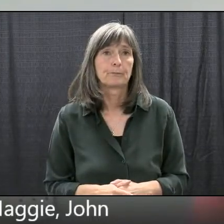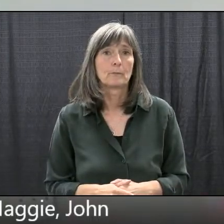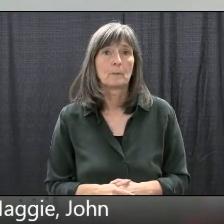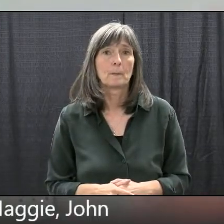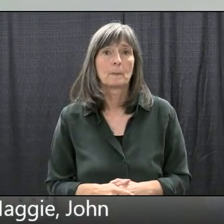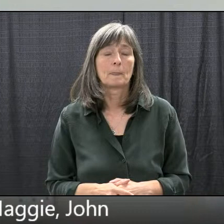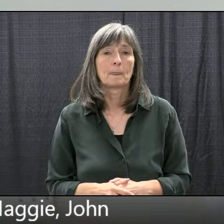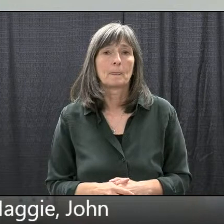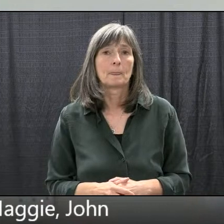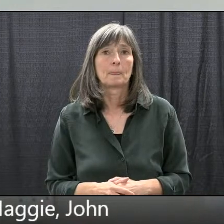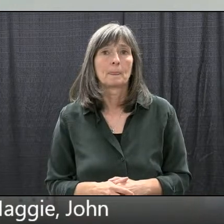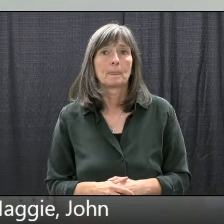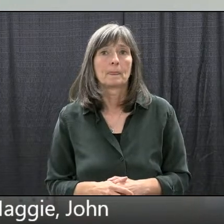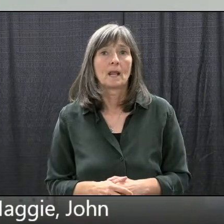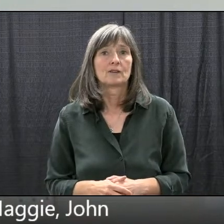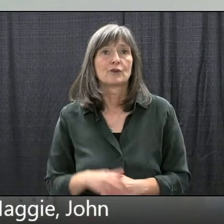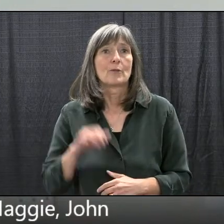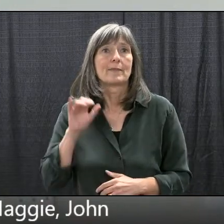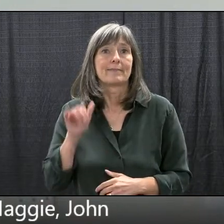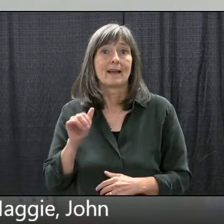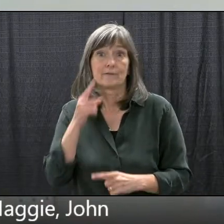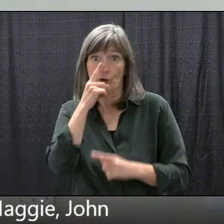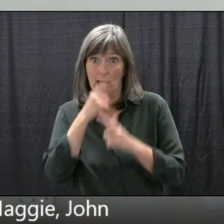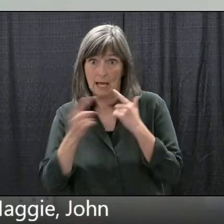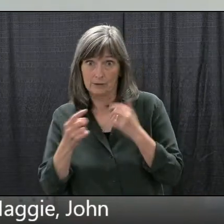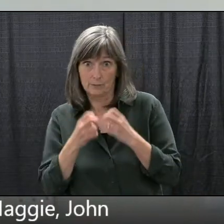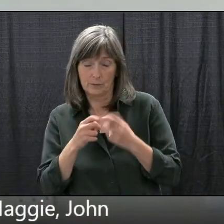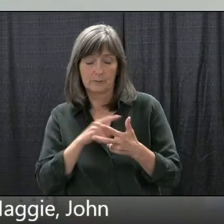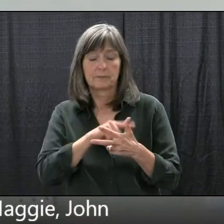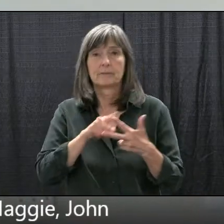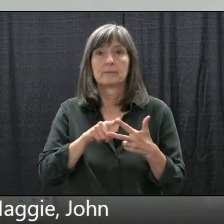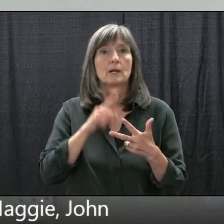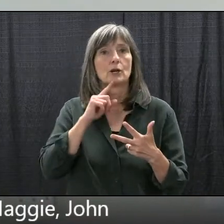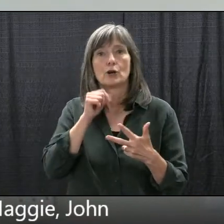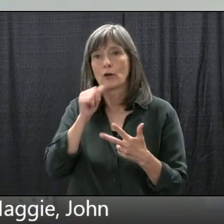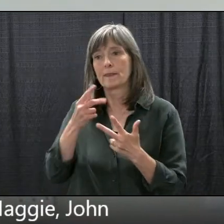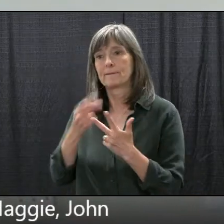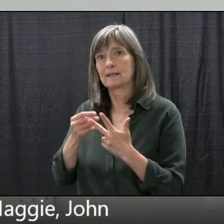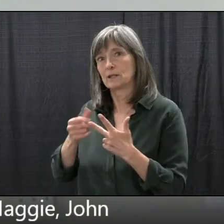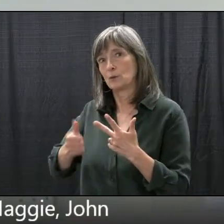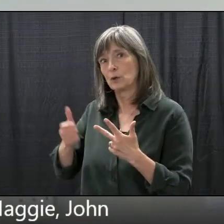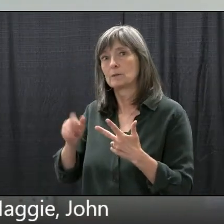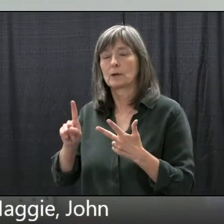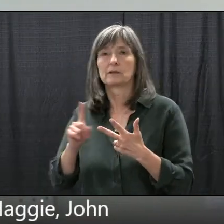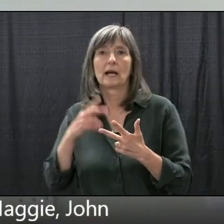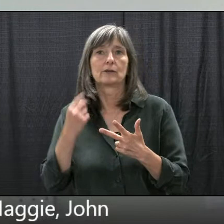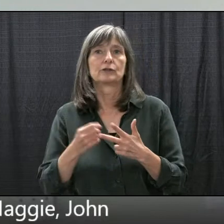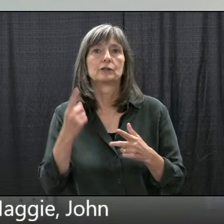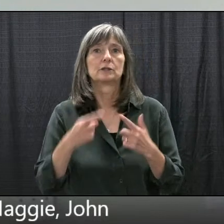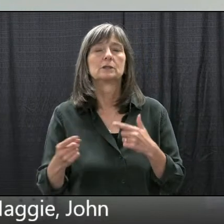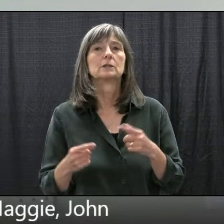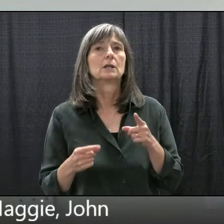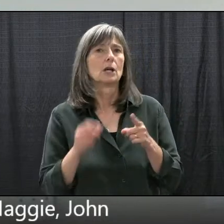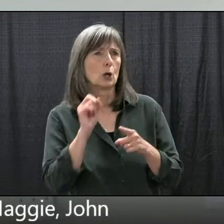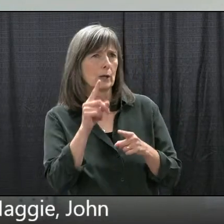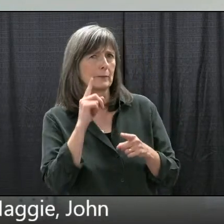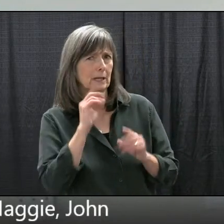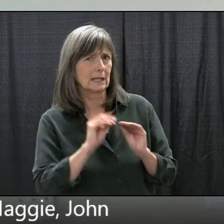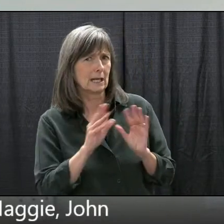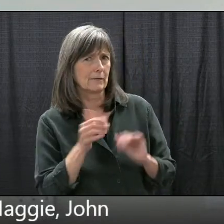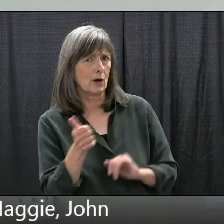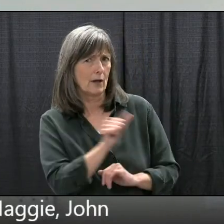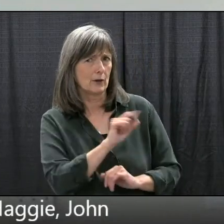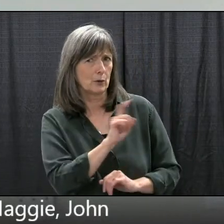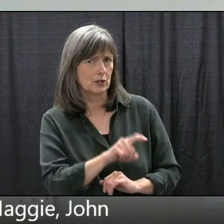So that deals with it from the point of view of the allergies rather than the point of view of the vaccine. Okay, I just wanted some clarity to this, not another